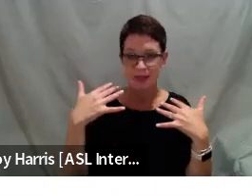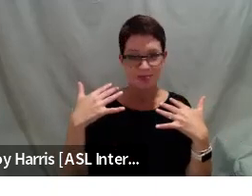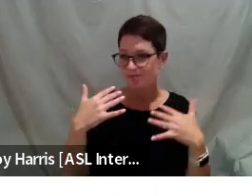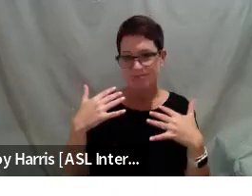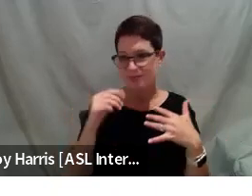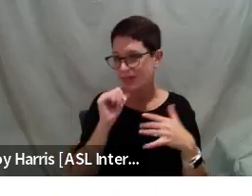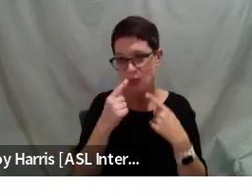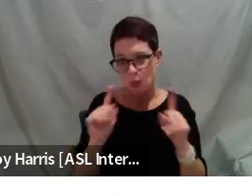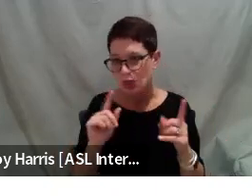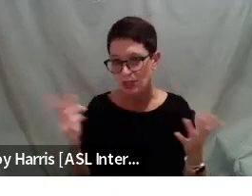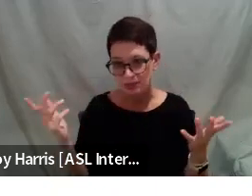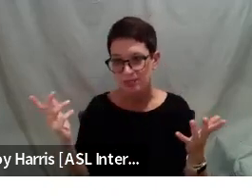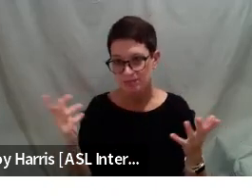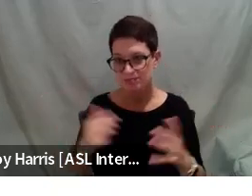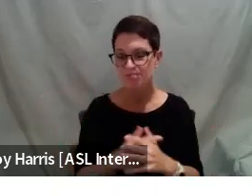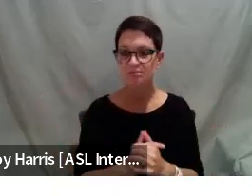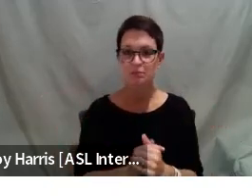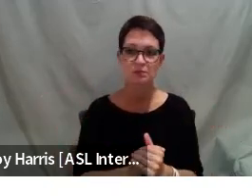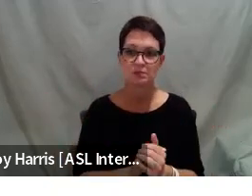longer effective.